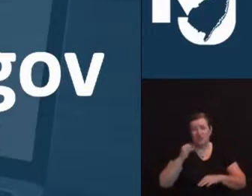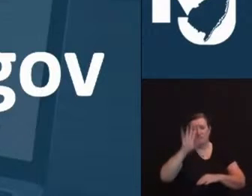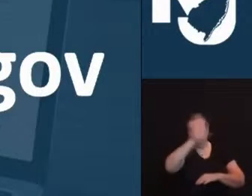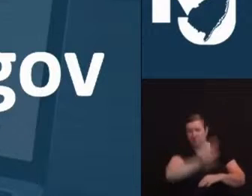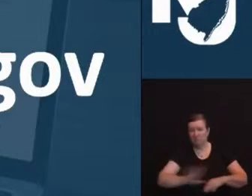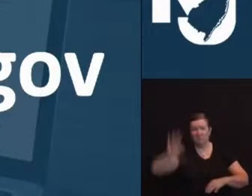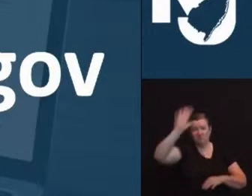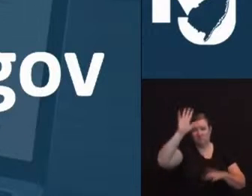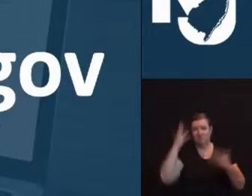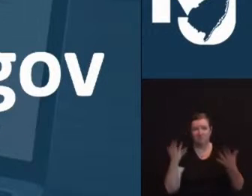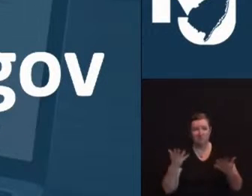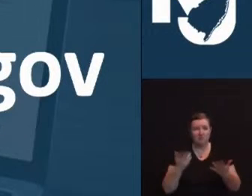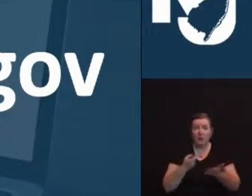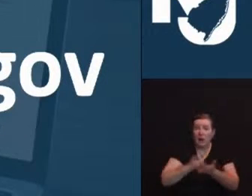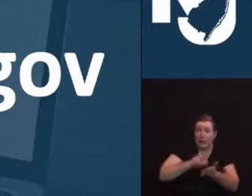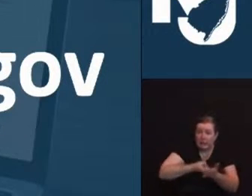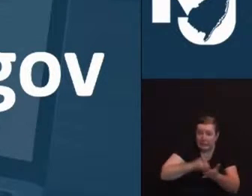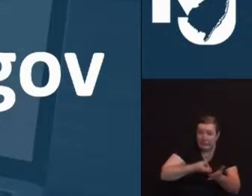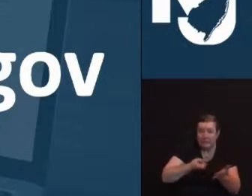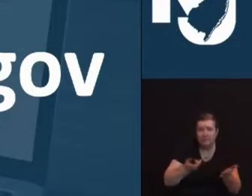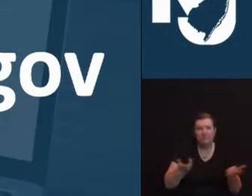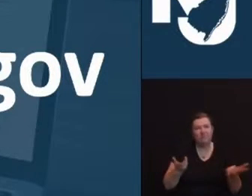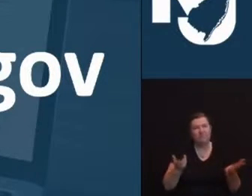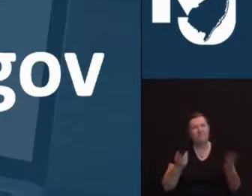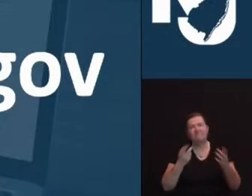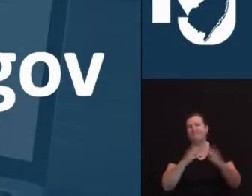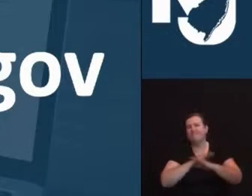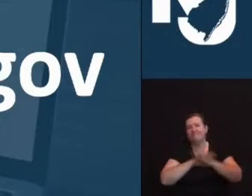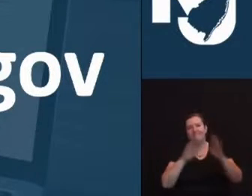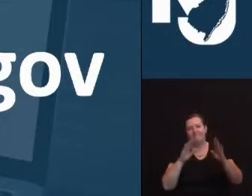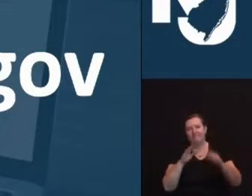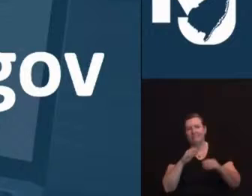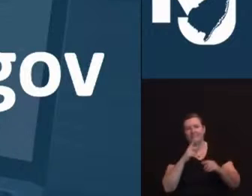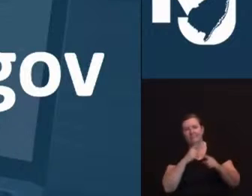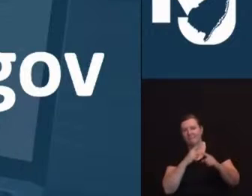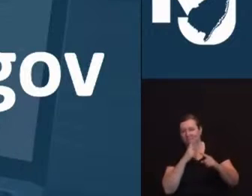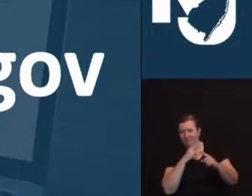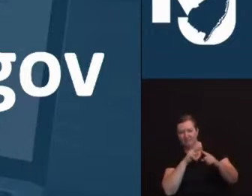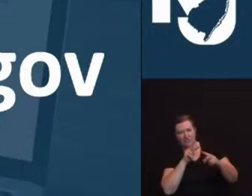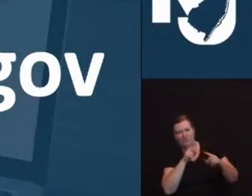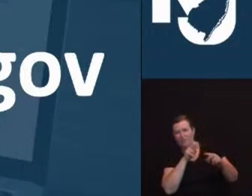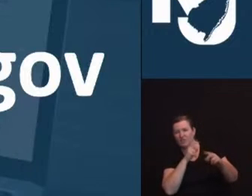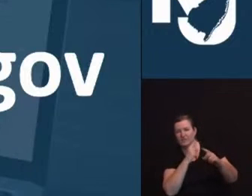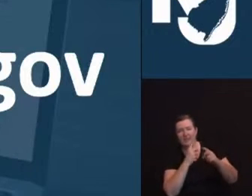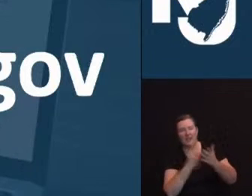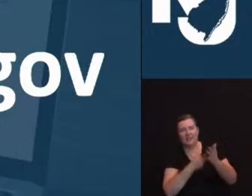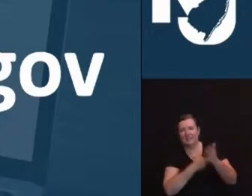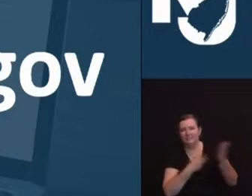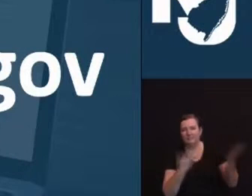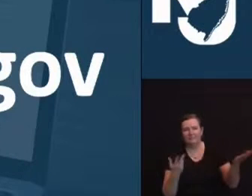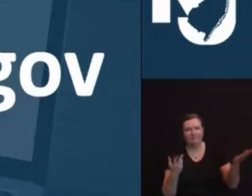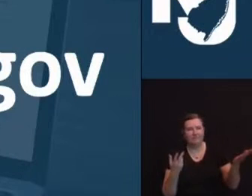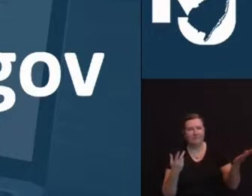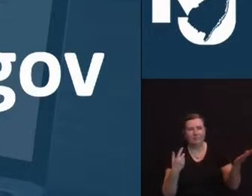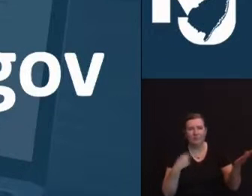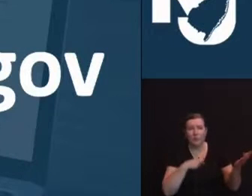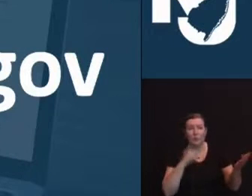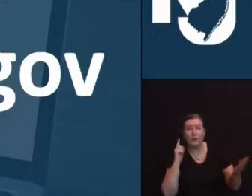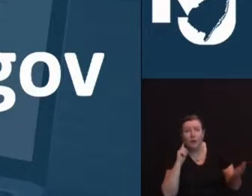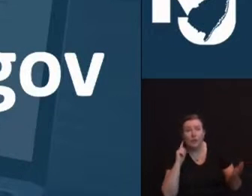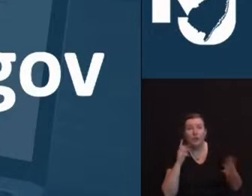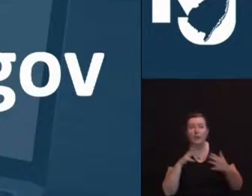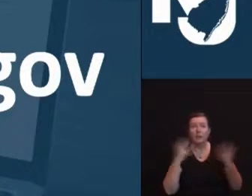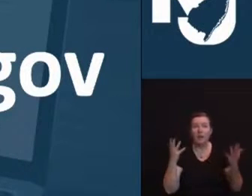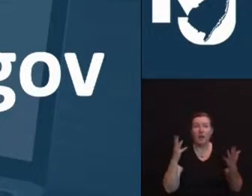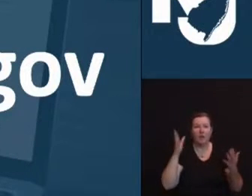crosshairs, okay? So I'm not sure why, but we are hearing more than anecdotal, more than here or there, a lot of non-compliance, including